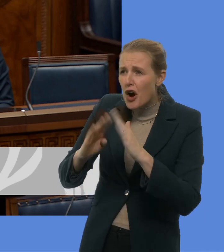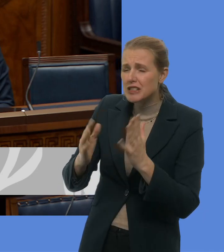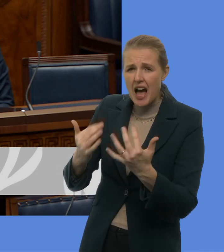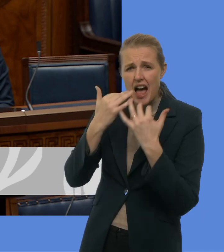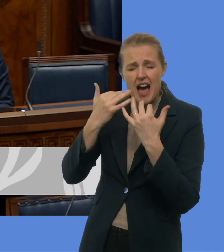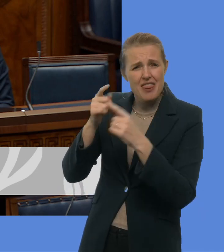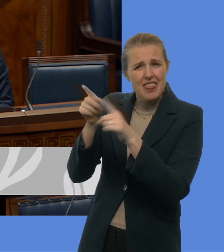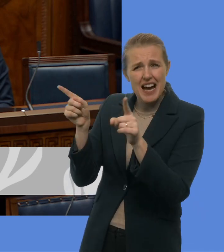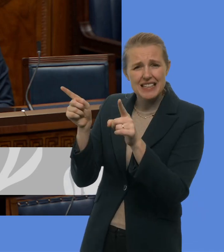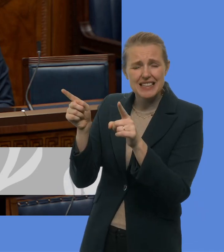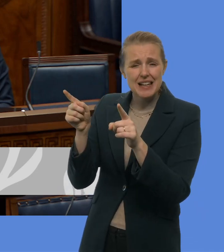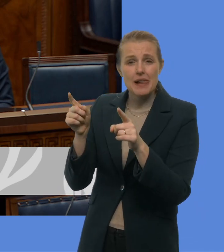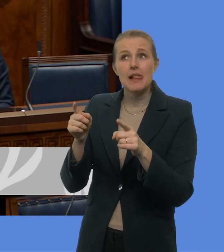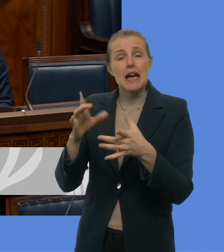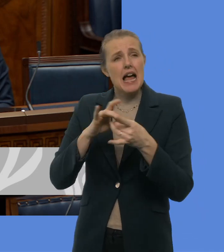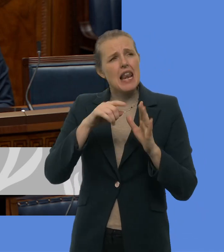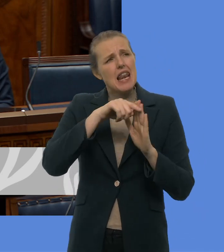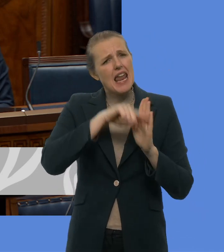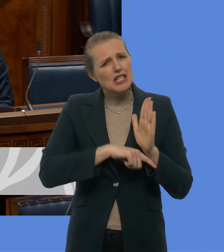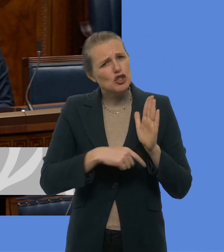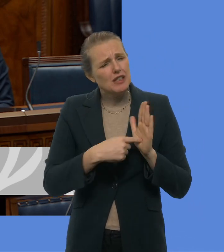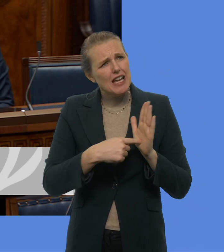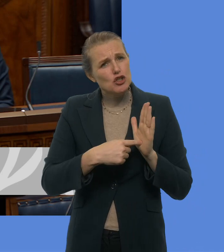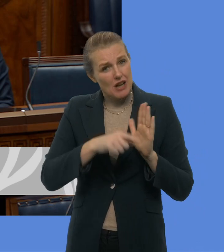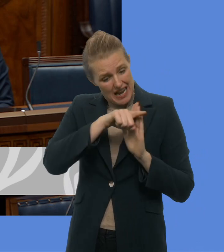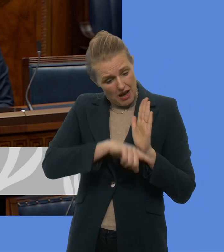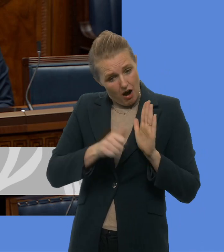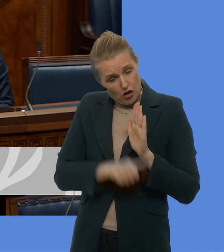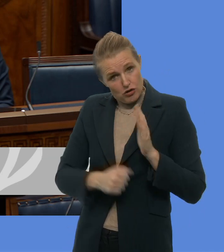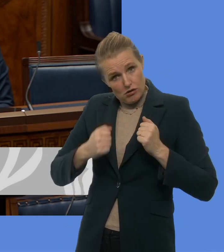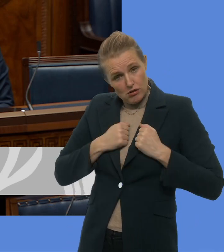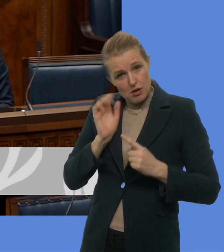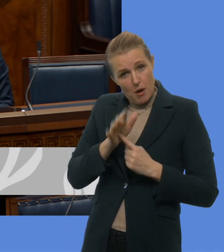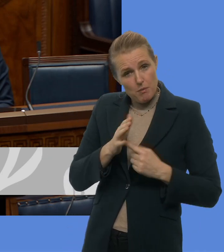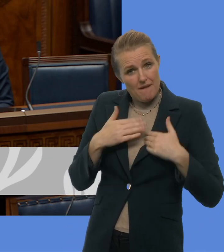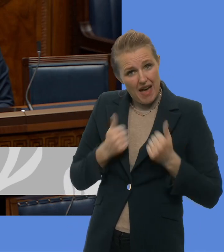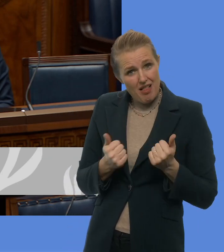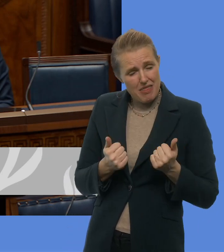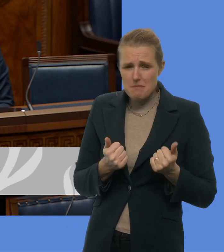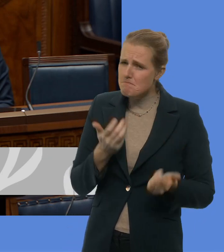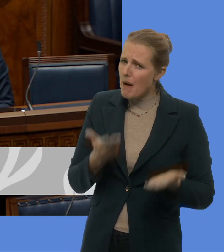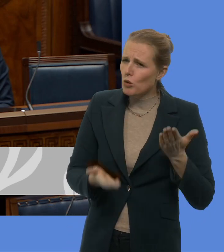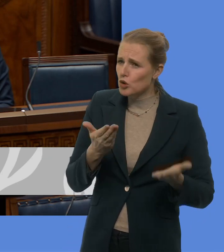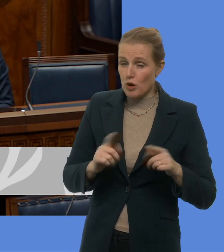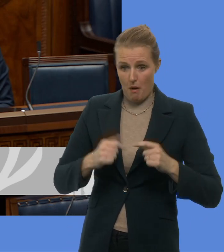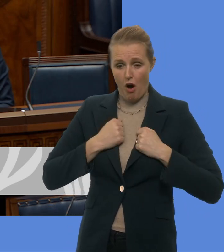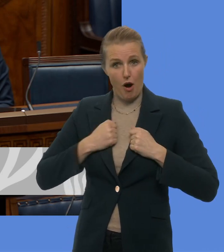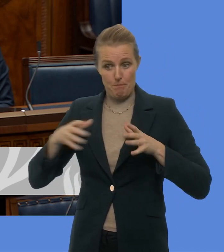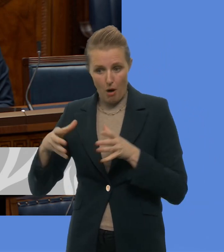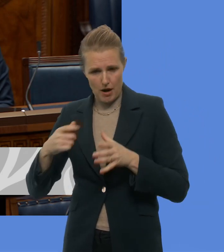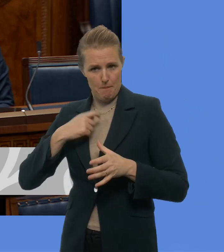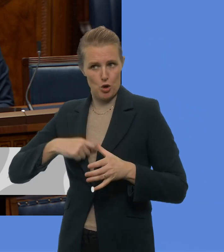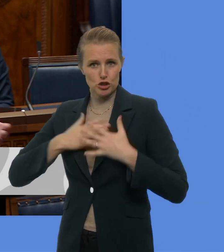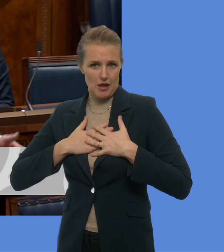in terms of legislating, I don't think it falls primarily to the Department of Health. But certainly on a personal level and a party level, we would be